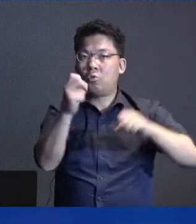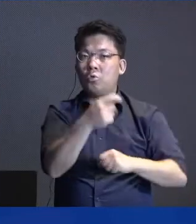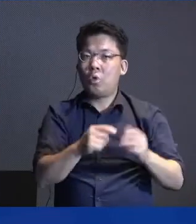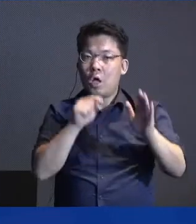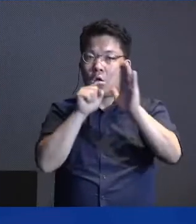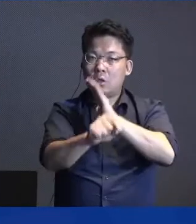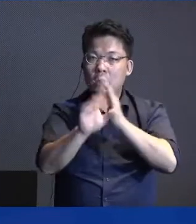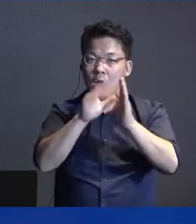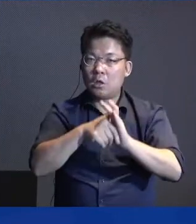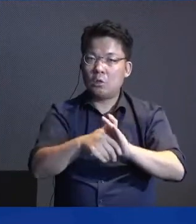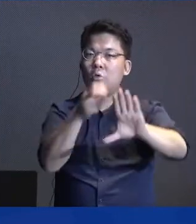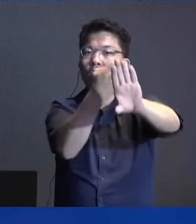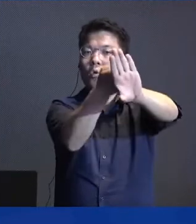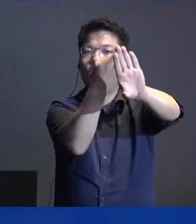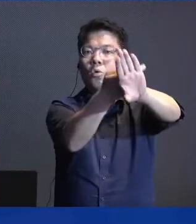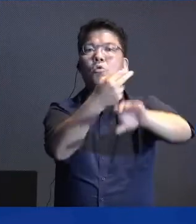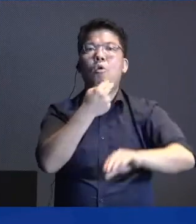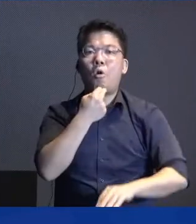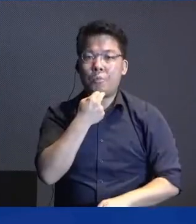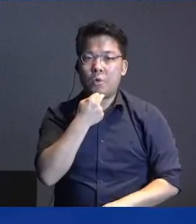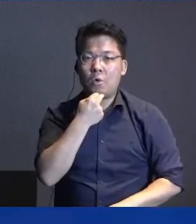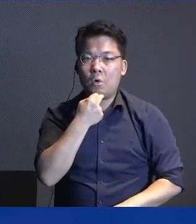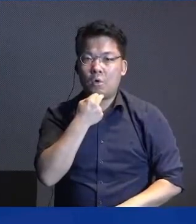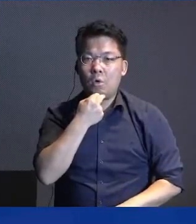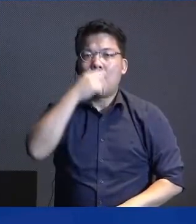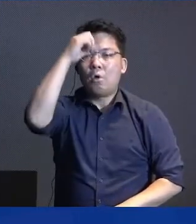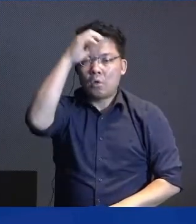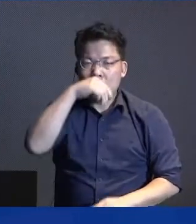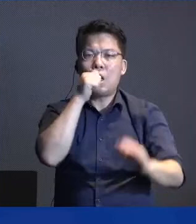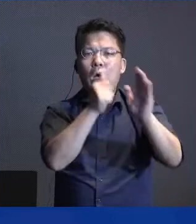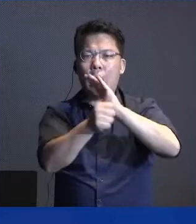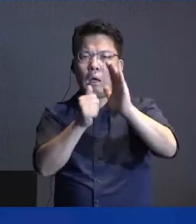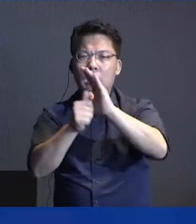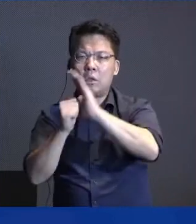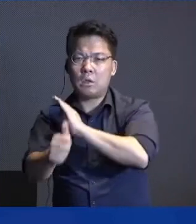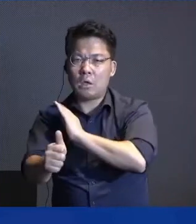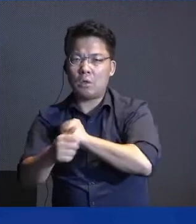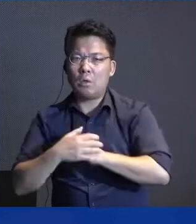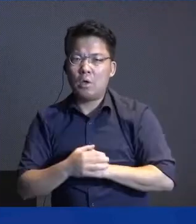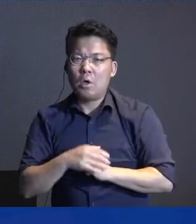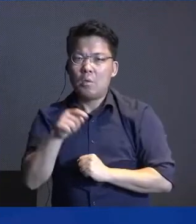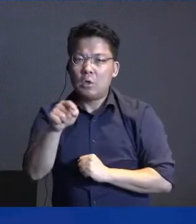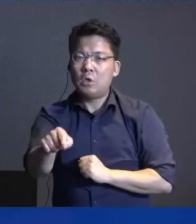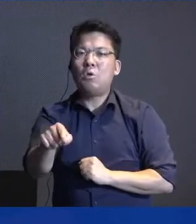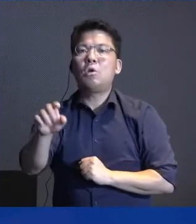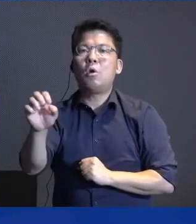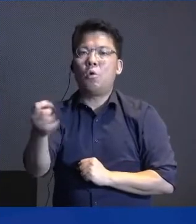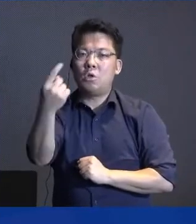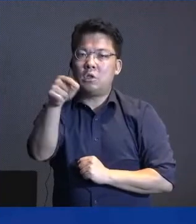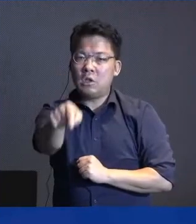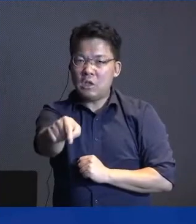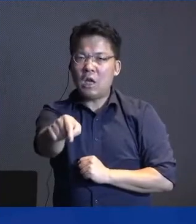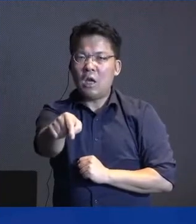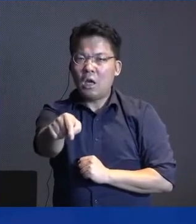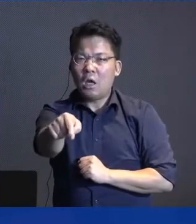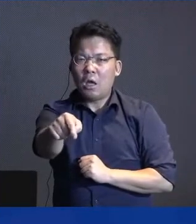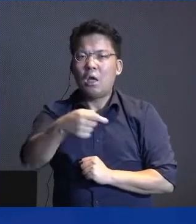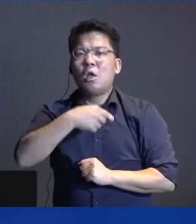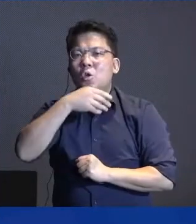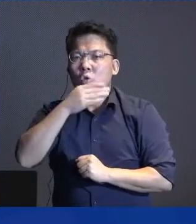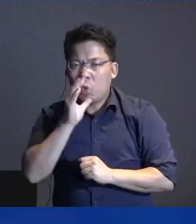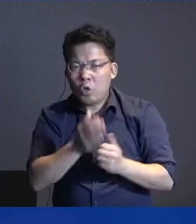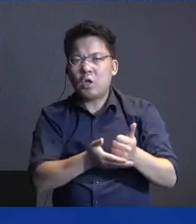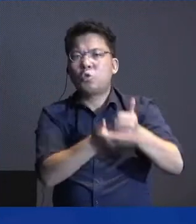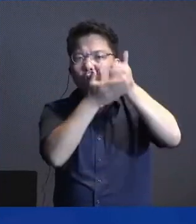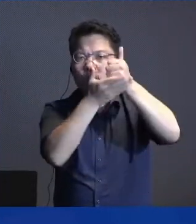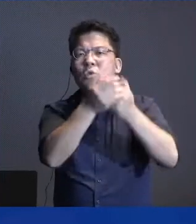to really knock and take his or her permission? Now that is compromised dignity. Neglecting sexual rights, reproductive rights